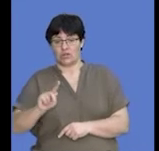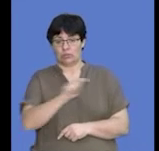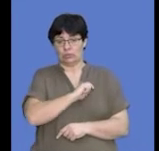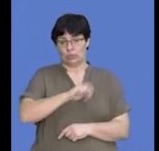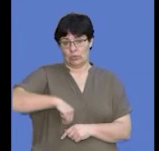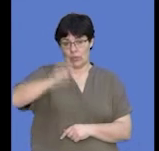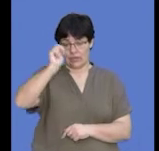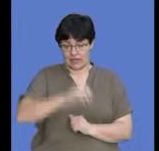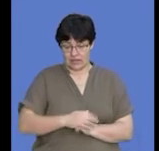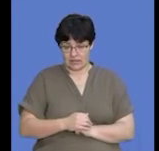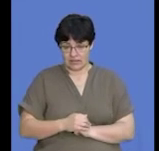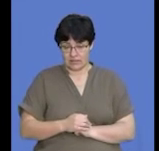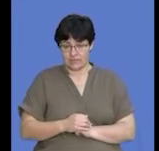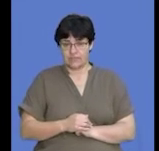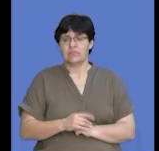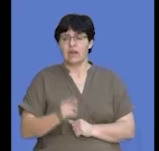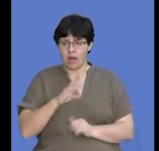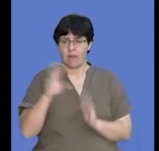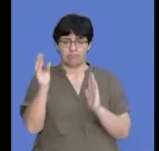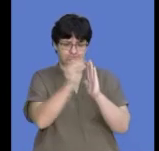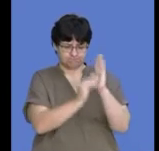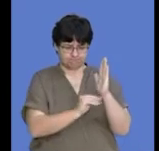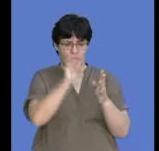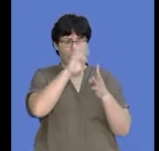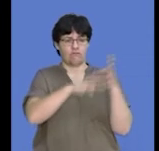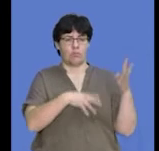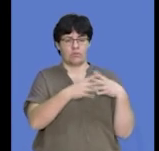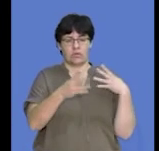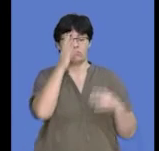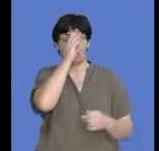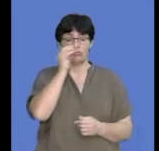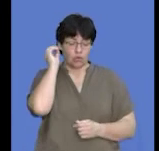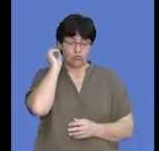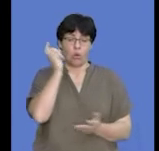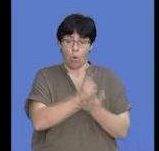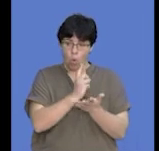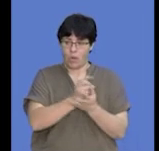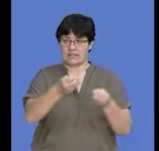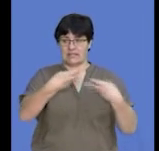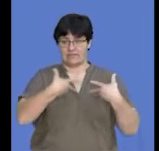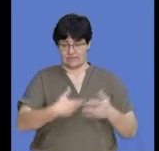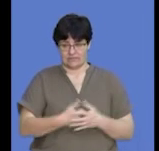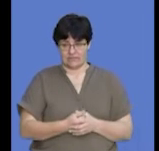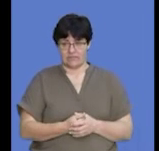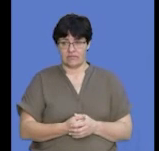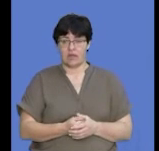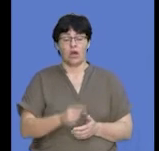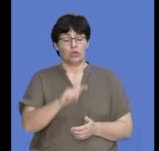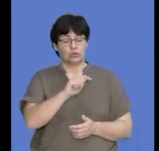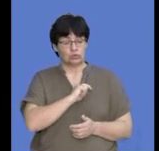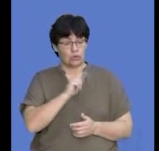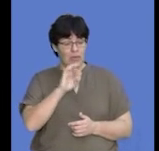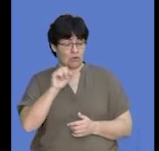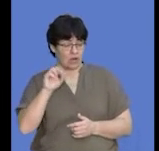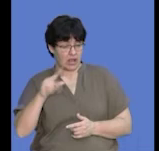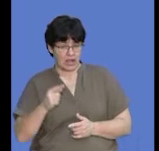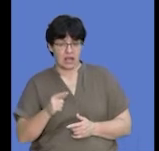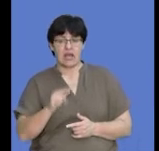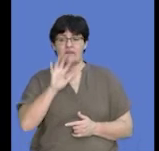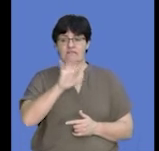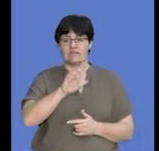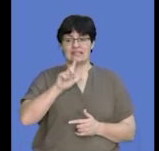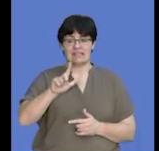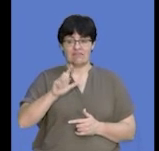to the formula. Writing down my formula, but note this will always be given. My true bearing, 57 degrees.